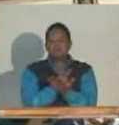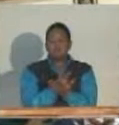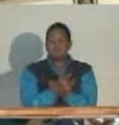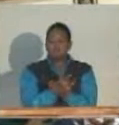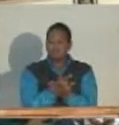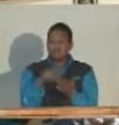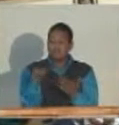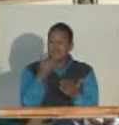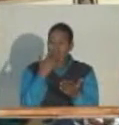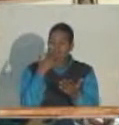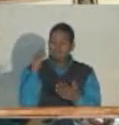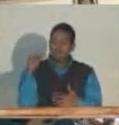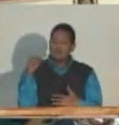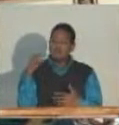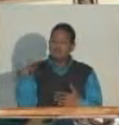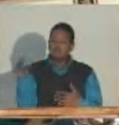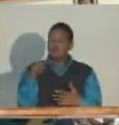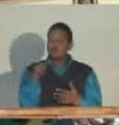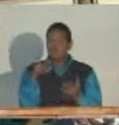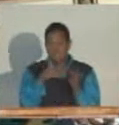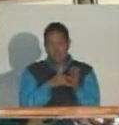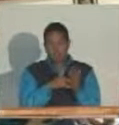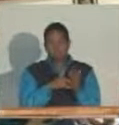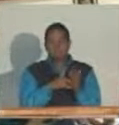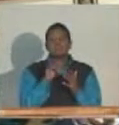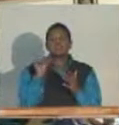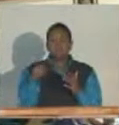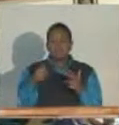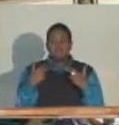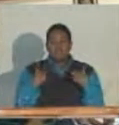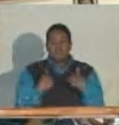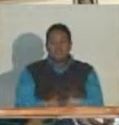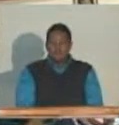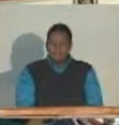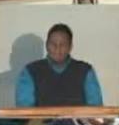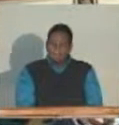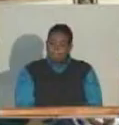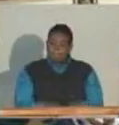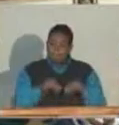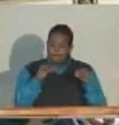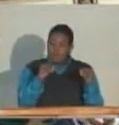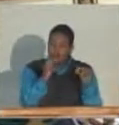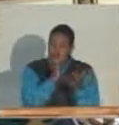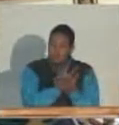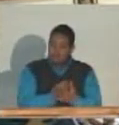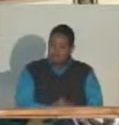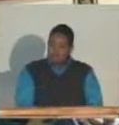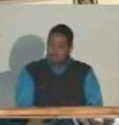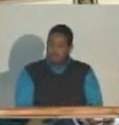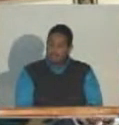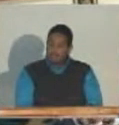Those in favor? Aye. Those against? The ayes have it. The motion is approved.